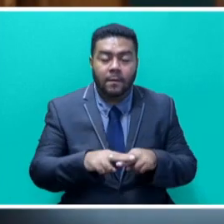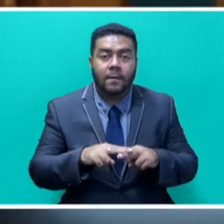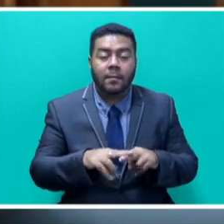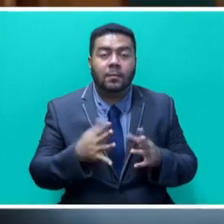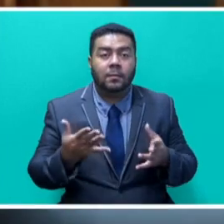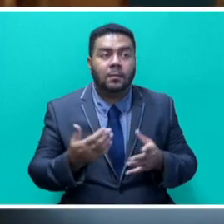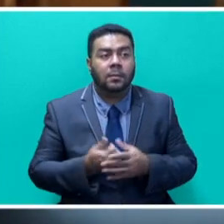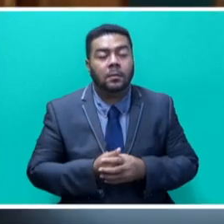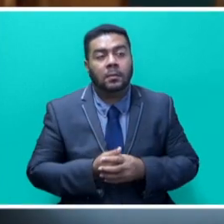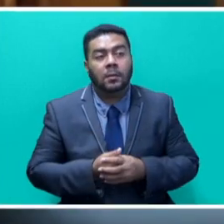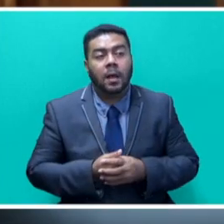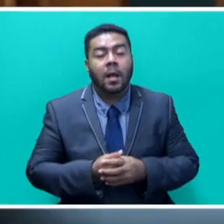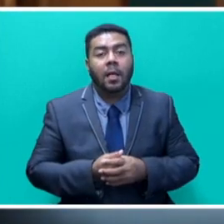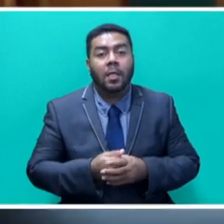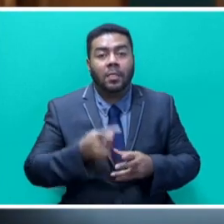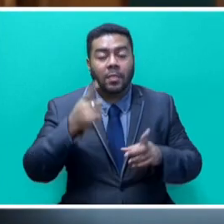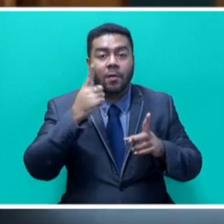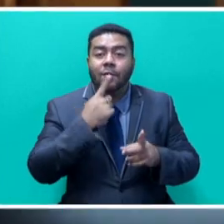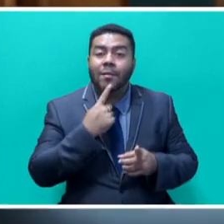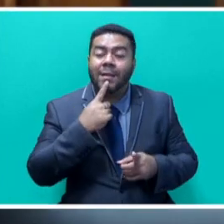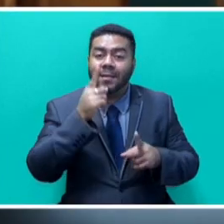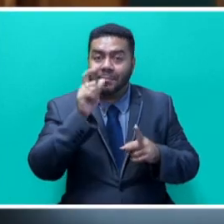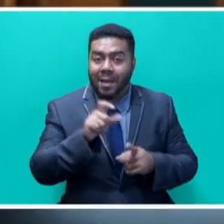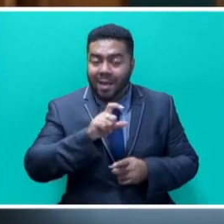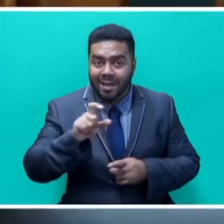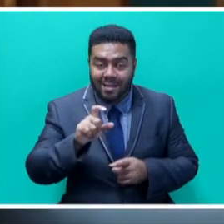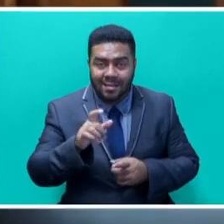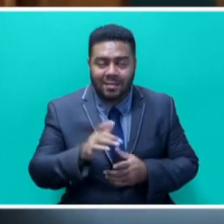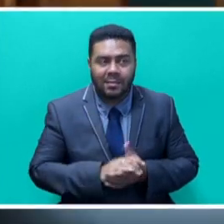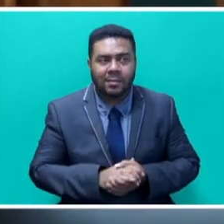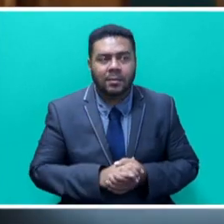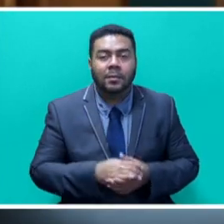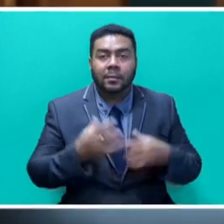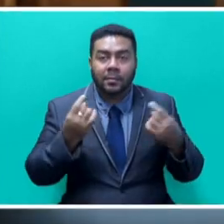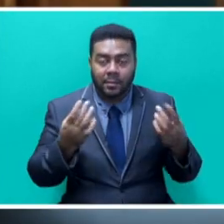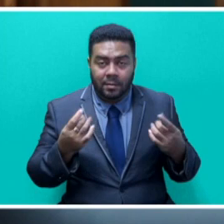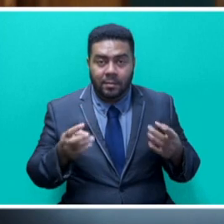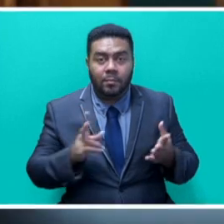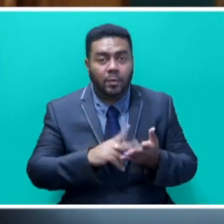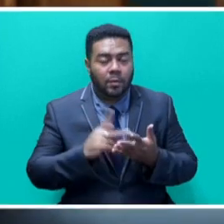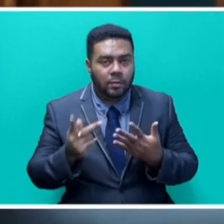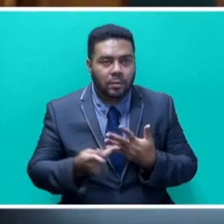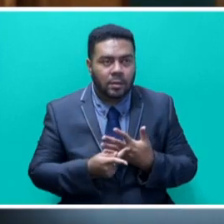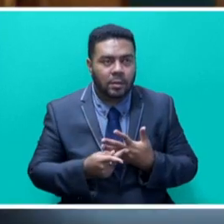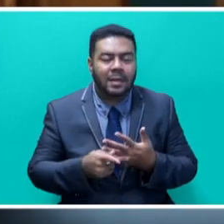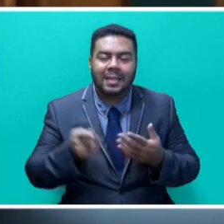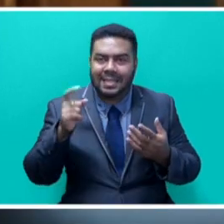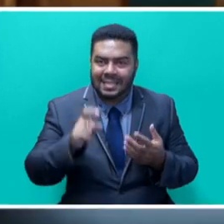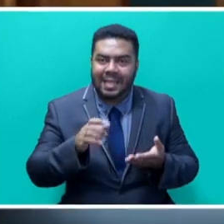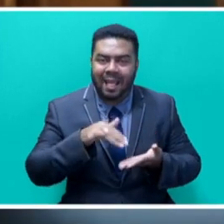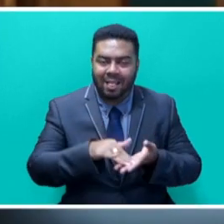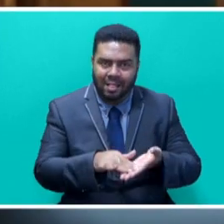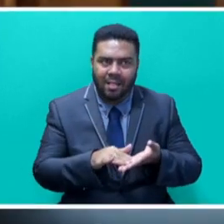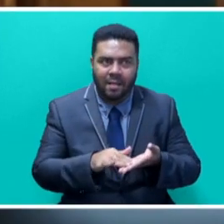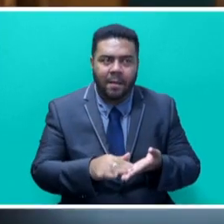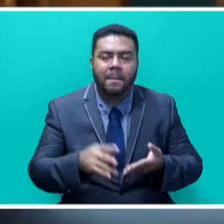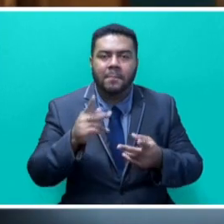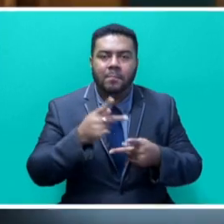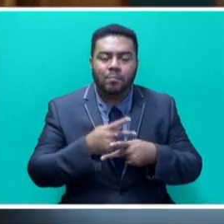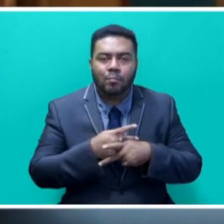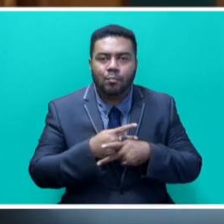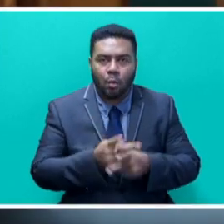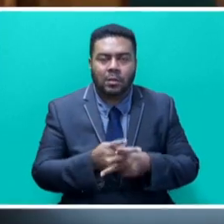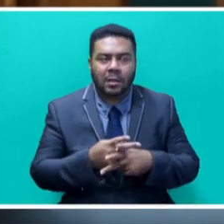trading. The RED Plus Readiness Project with the Ministry of Forestry is helping with this process, which will make